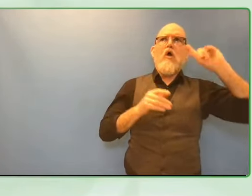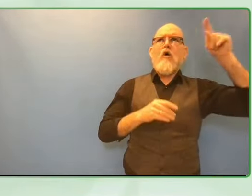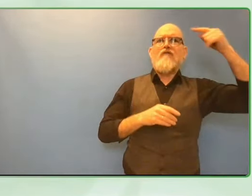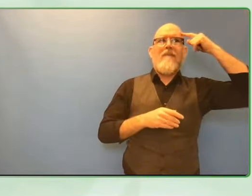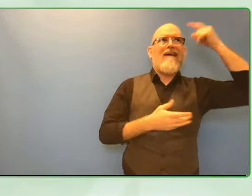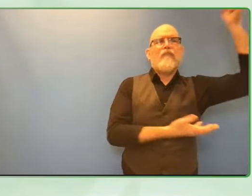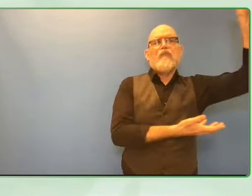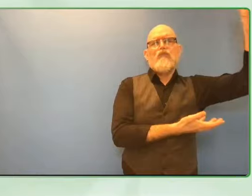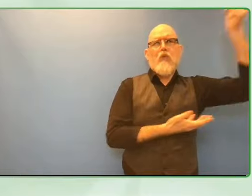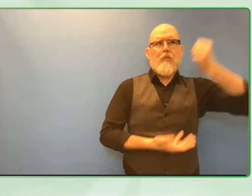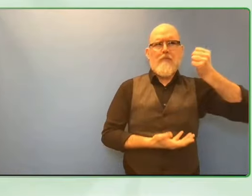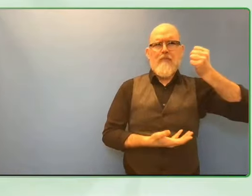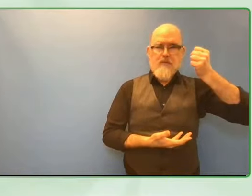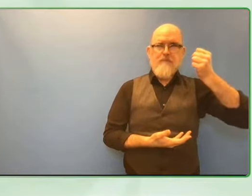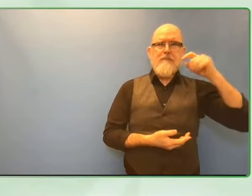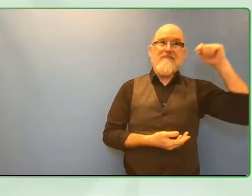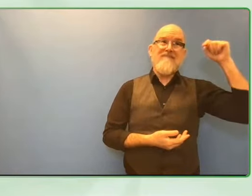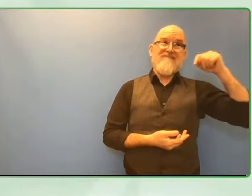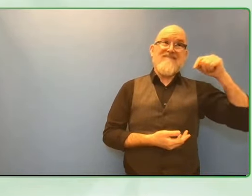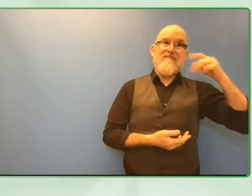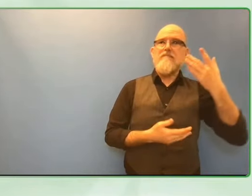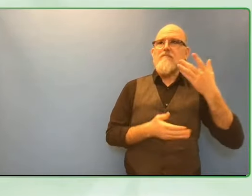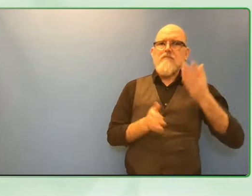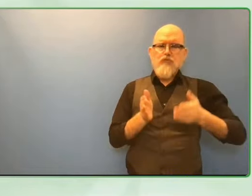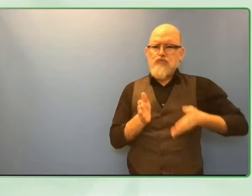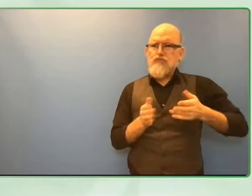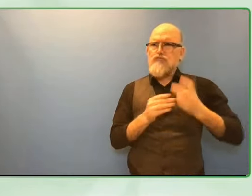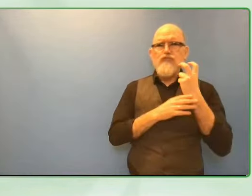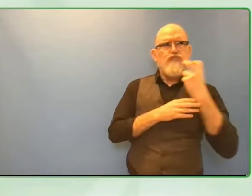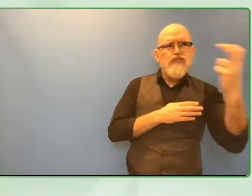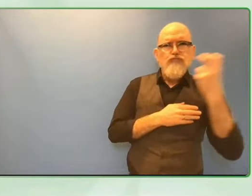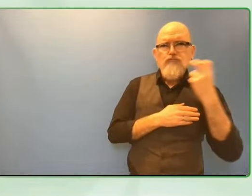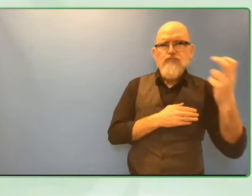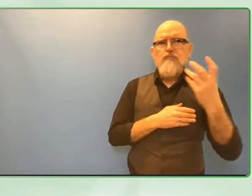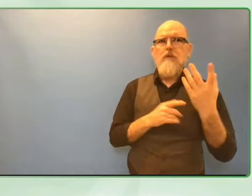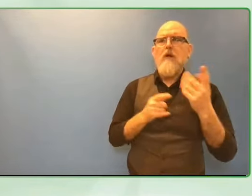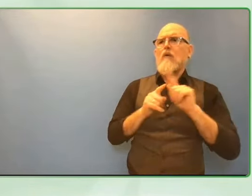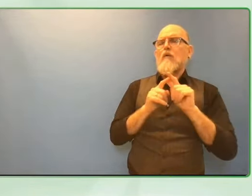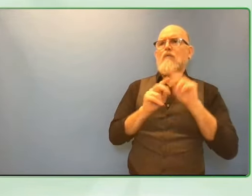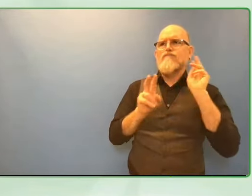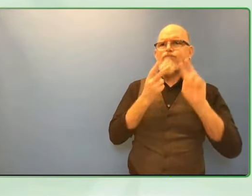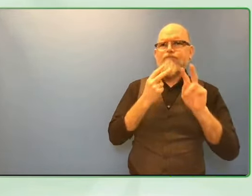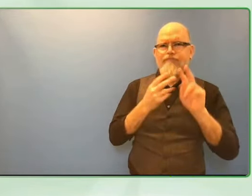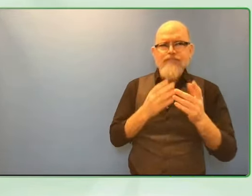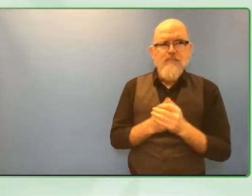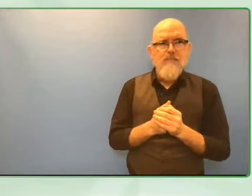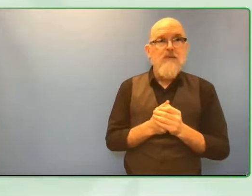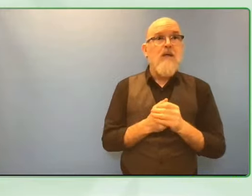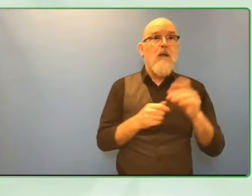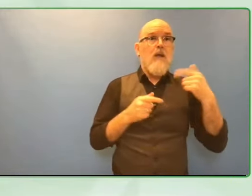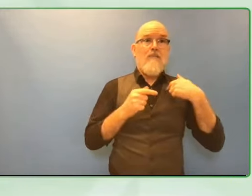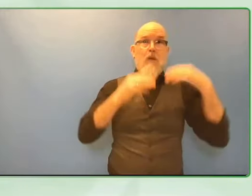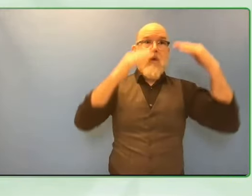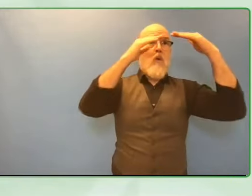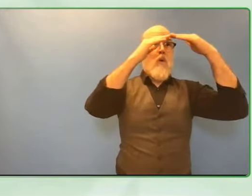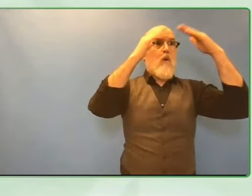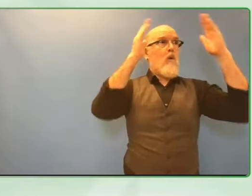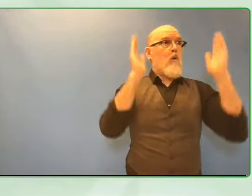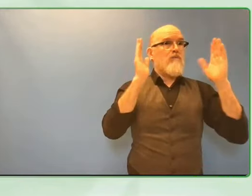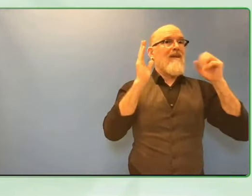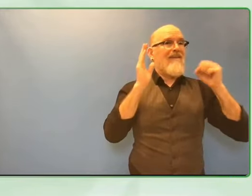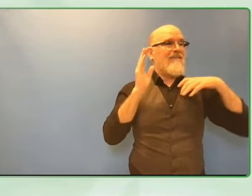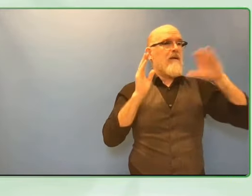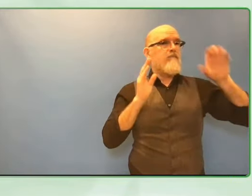street. We do the enforcement, we do the buildings, we build new streets, and we